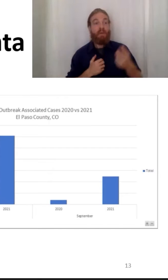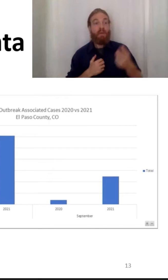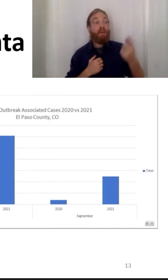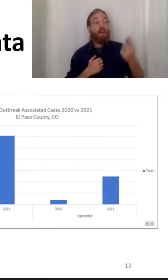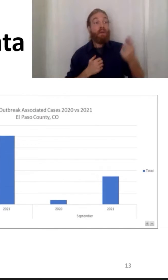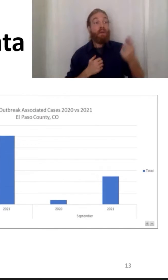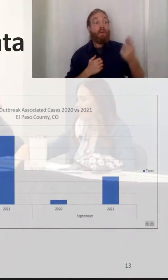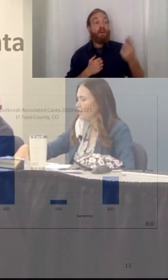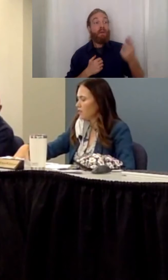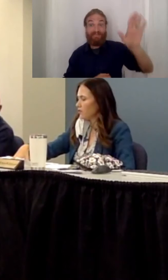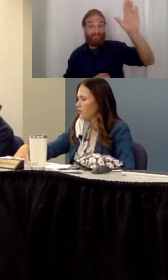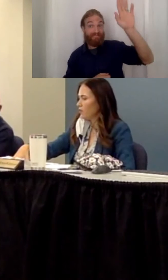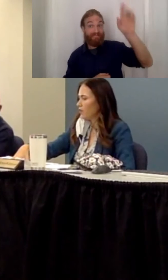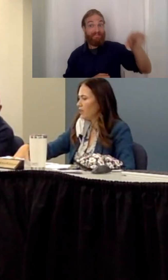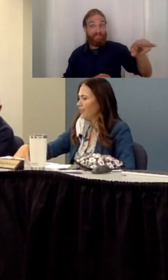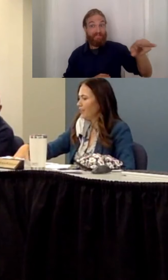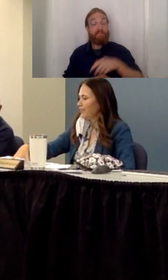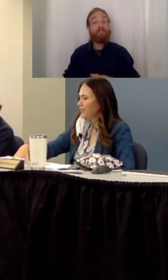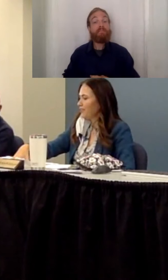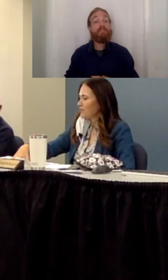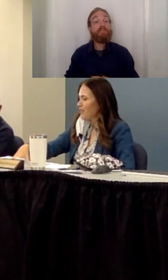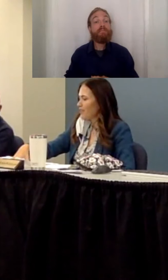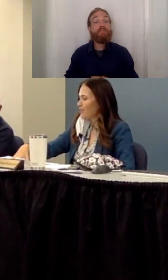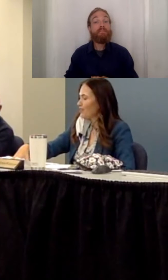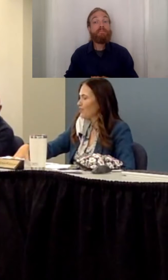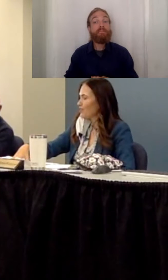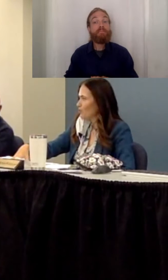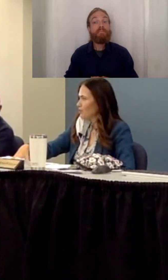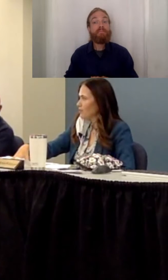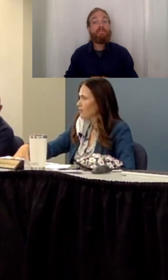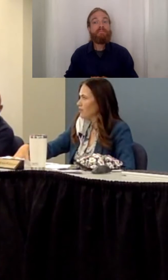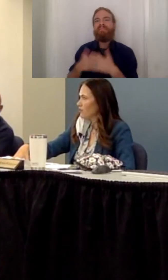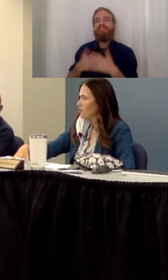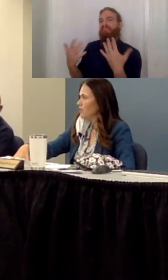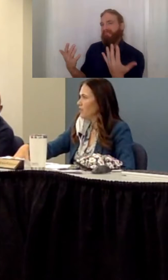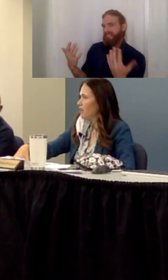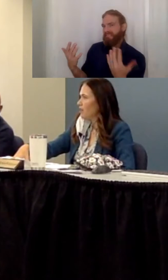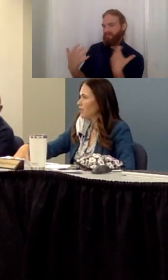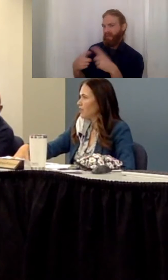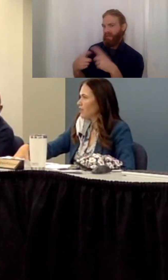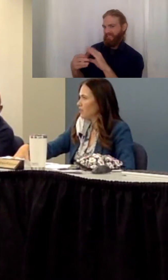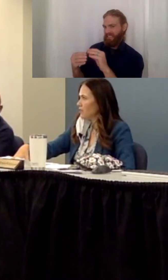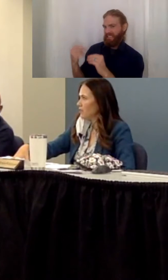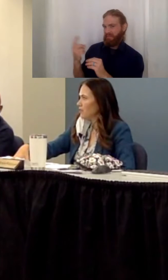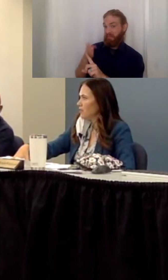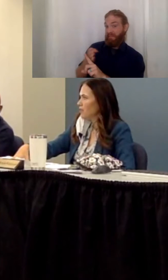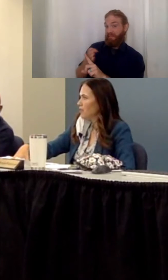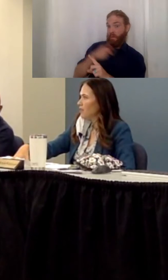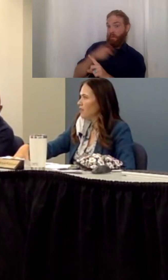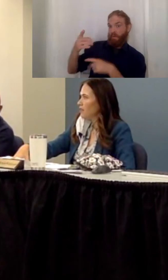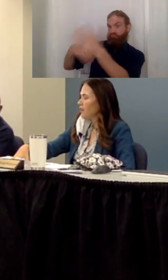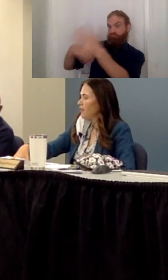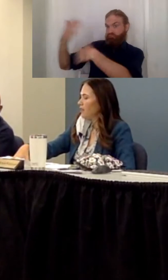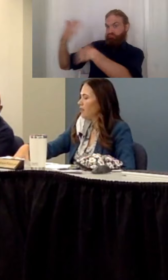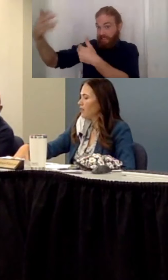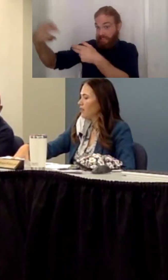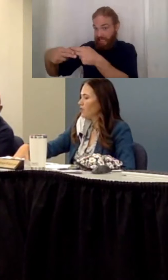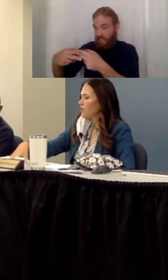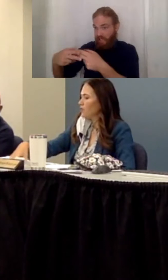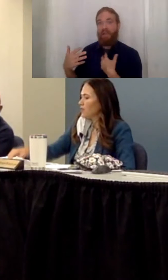slide. I wanted to commend the schools that are doing the contact tracing,